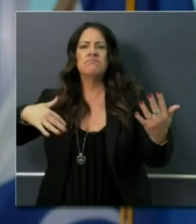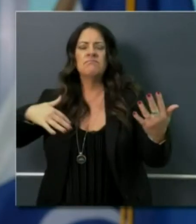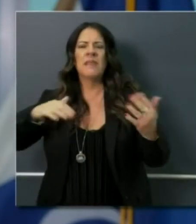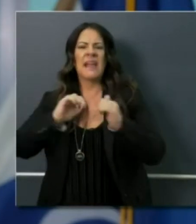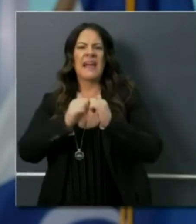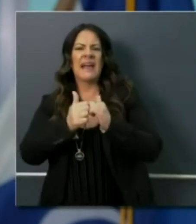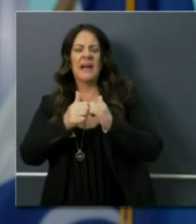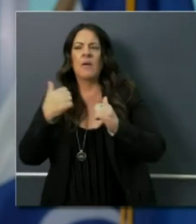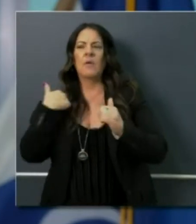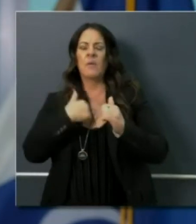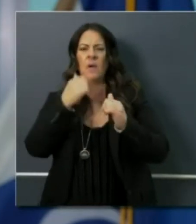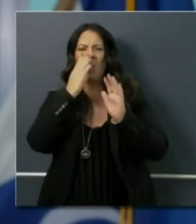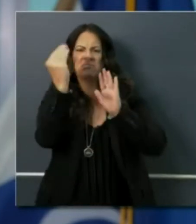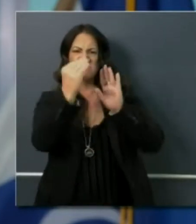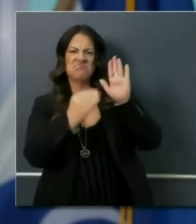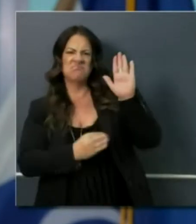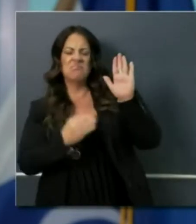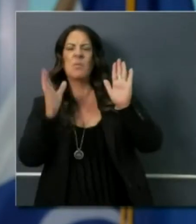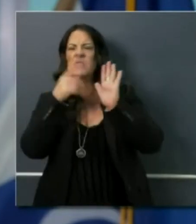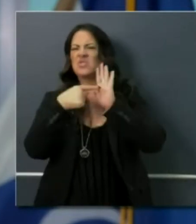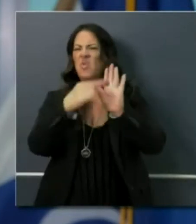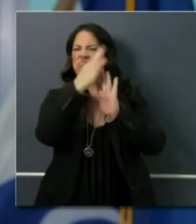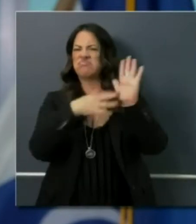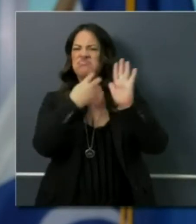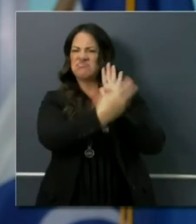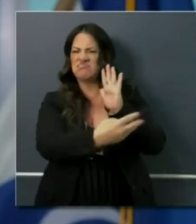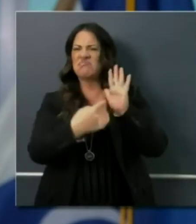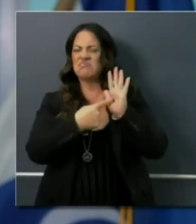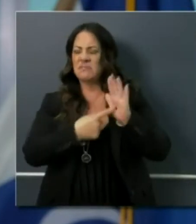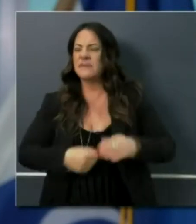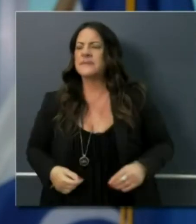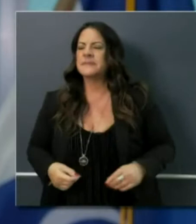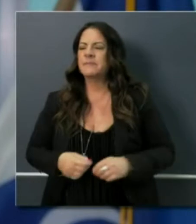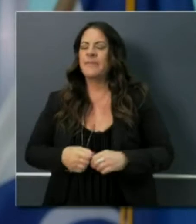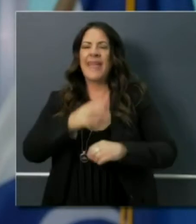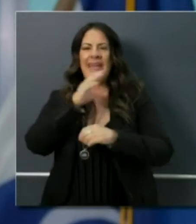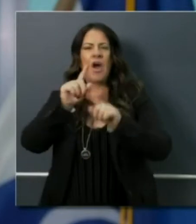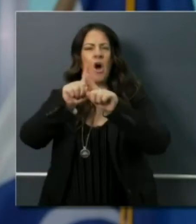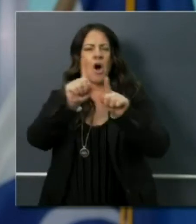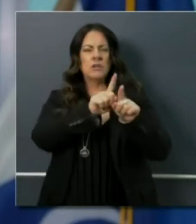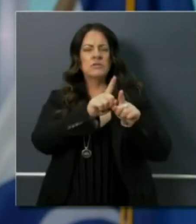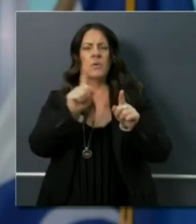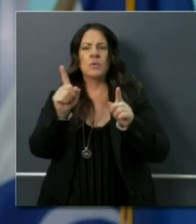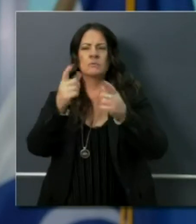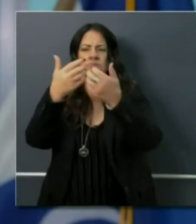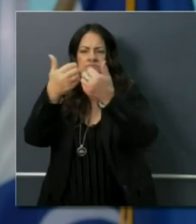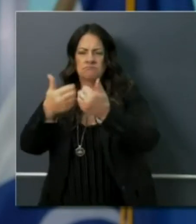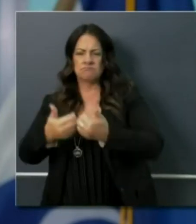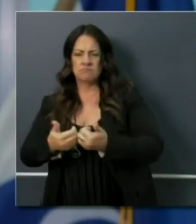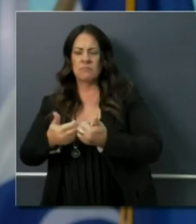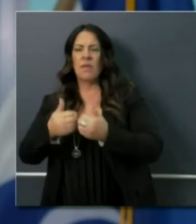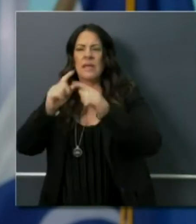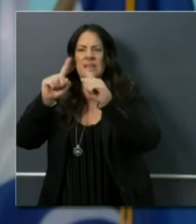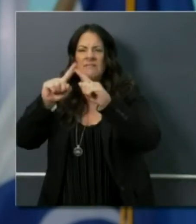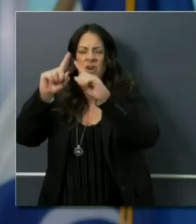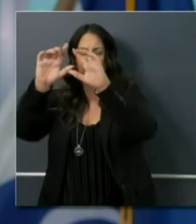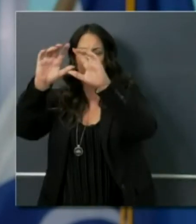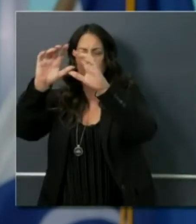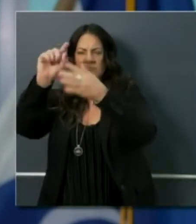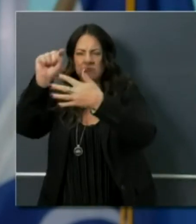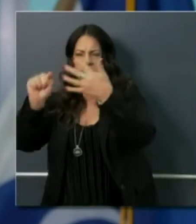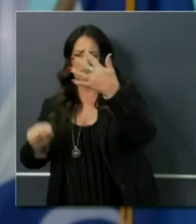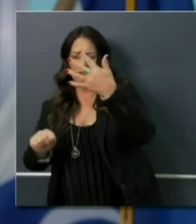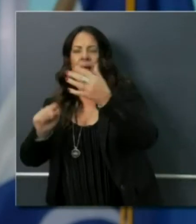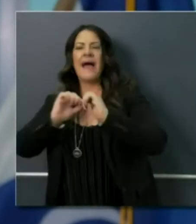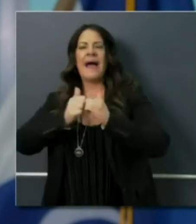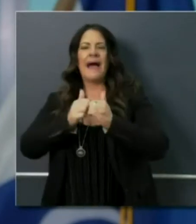tracks in a very private way the aggregated data around movement throughout the state of California. It really gives us a